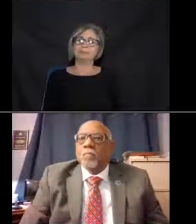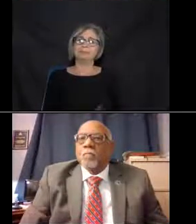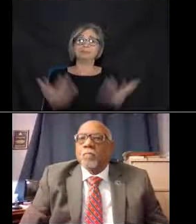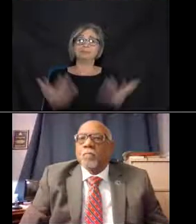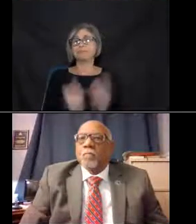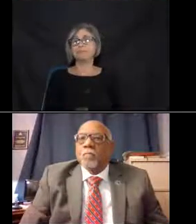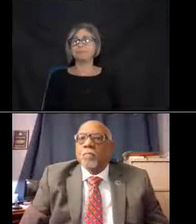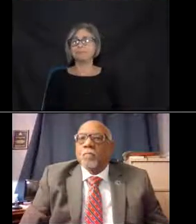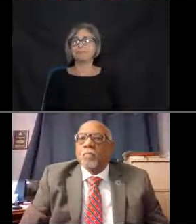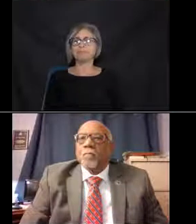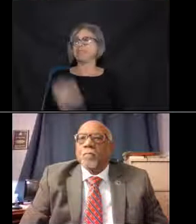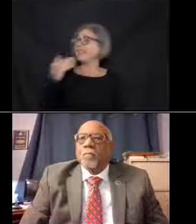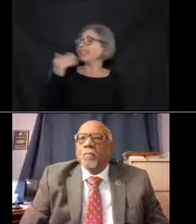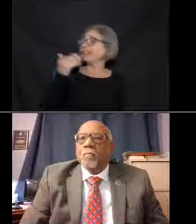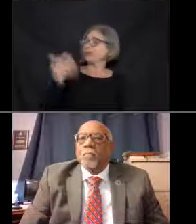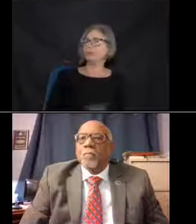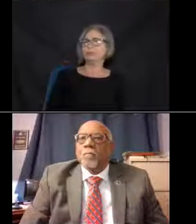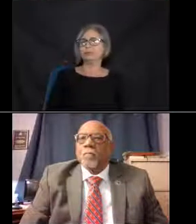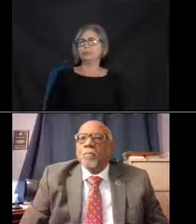thanks. Thank you.